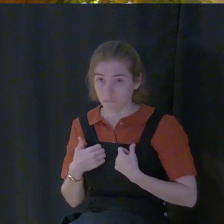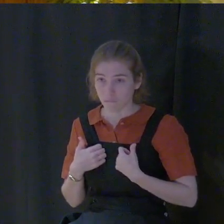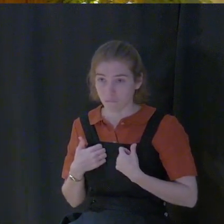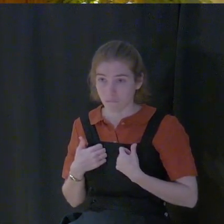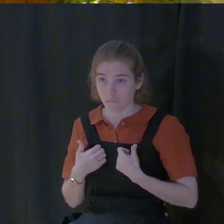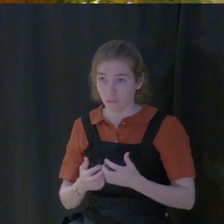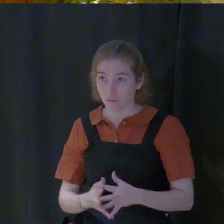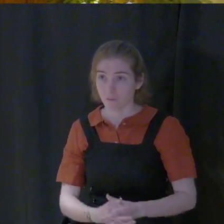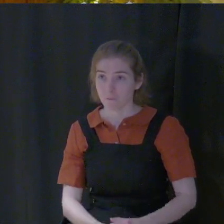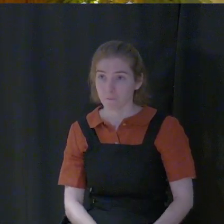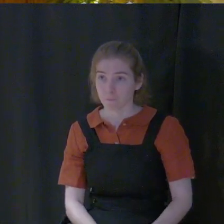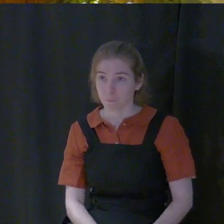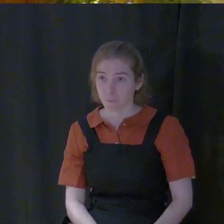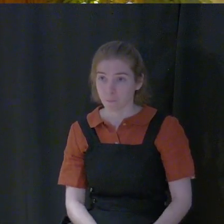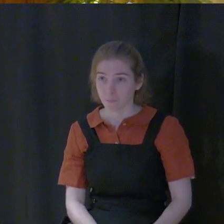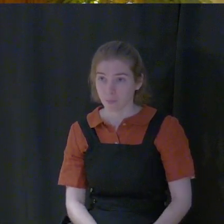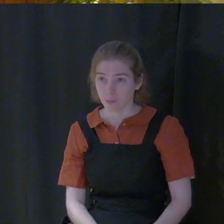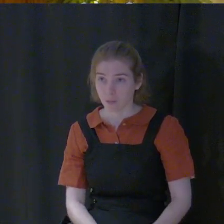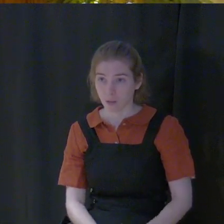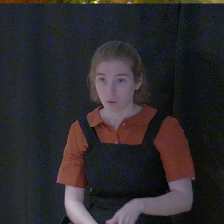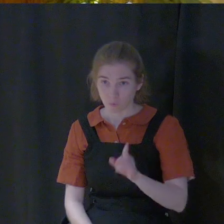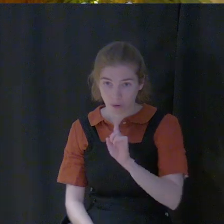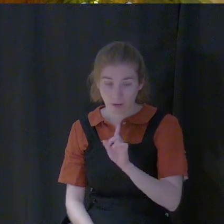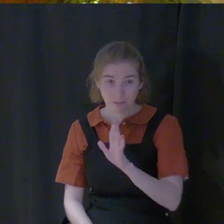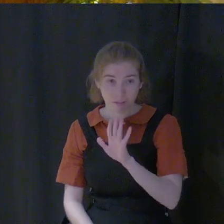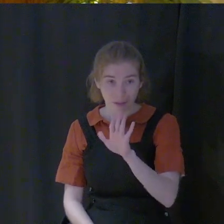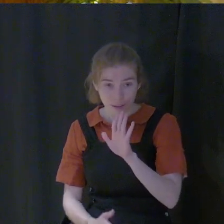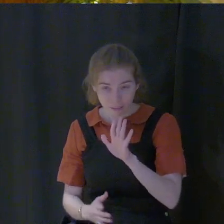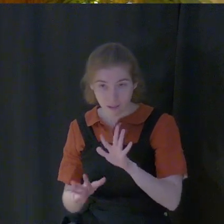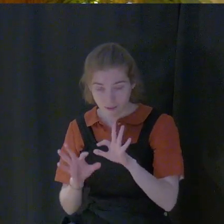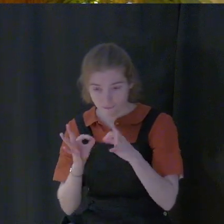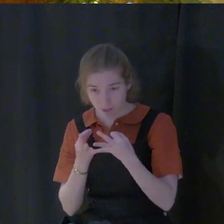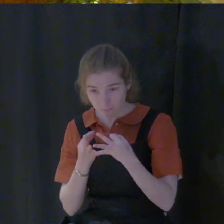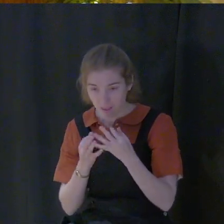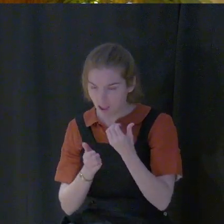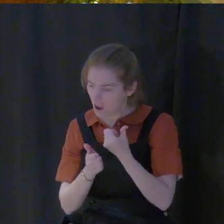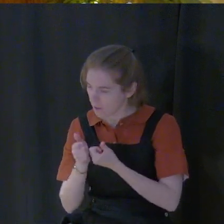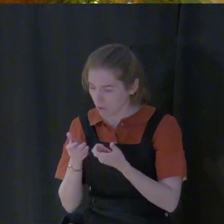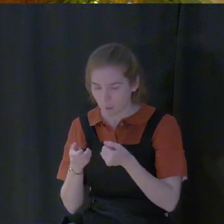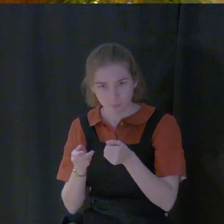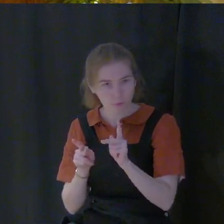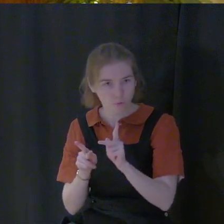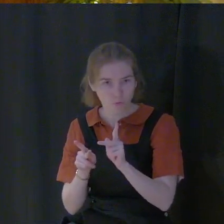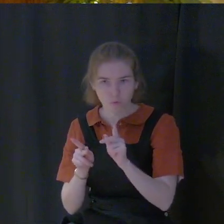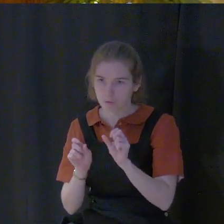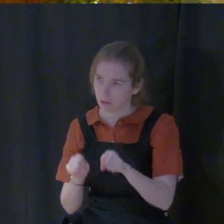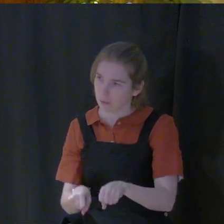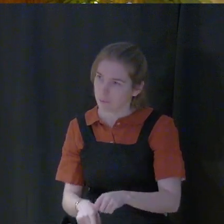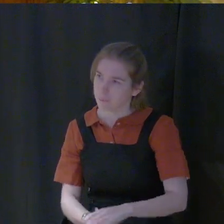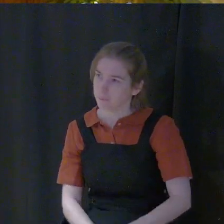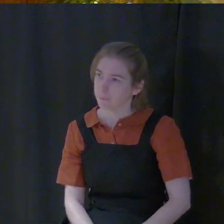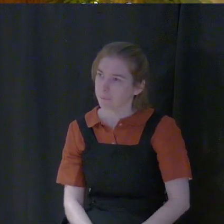and be where he is as a family every opportunity you get.